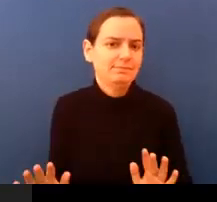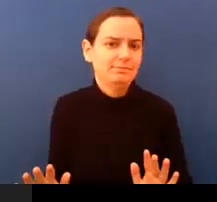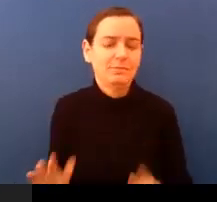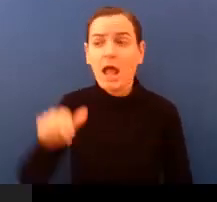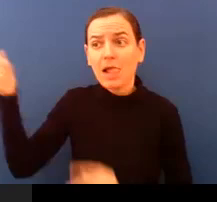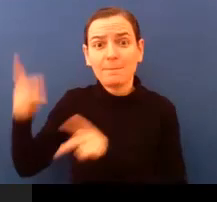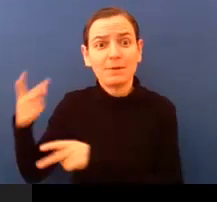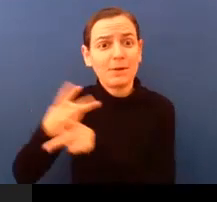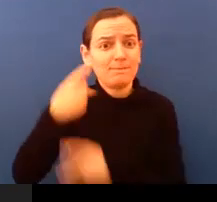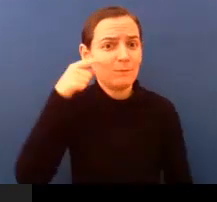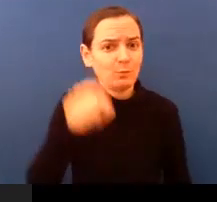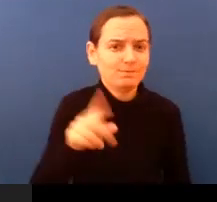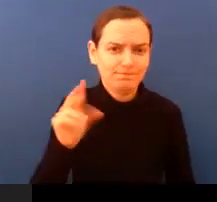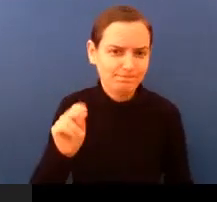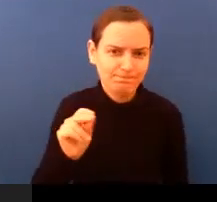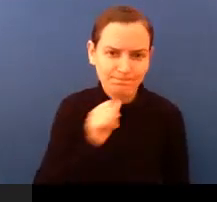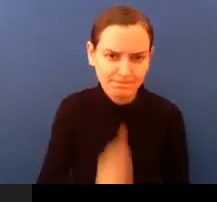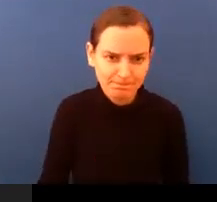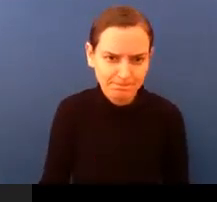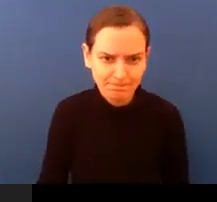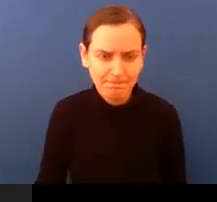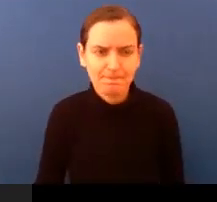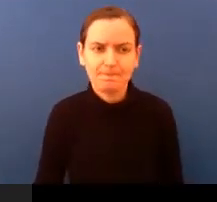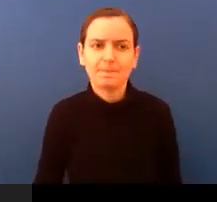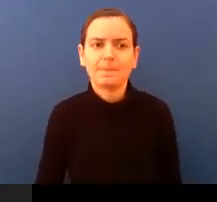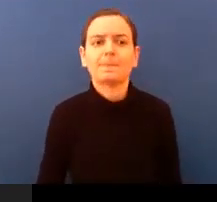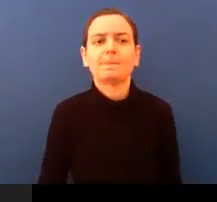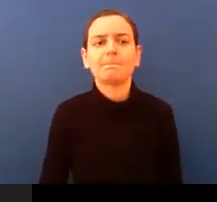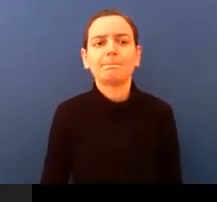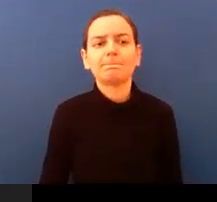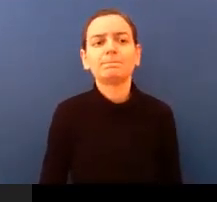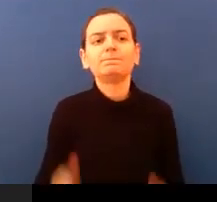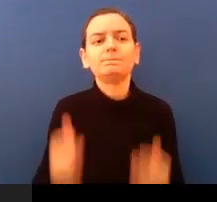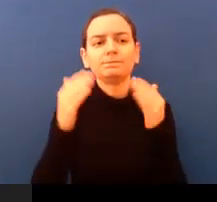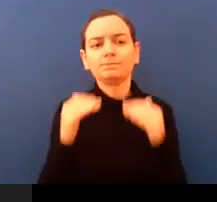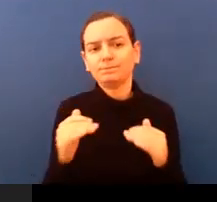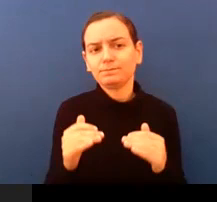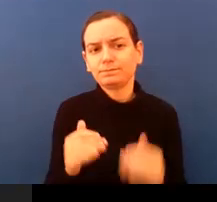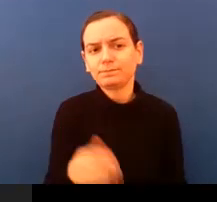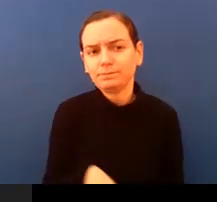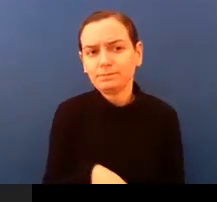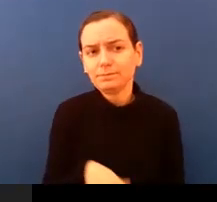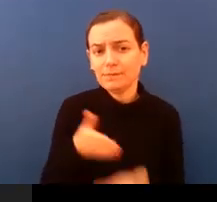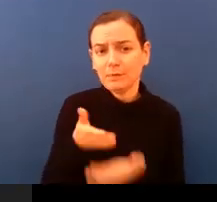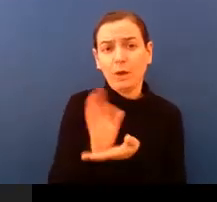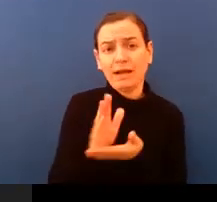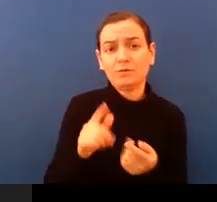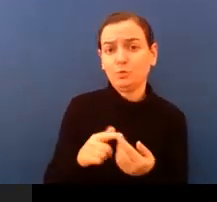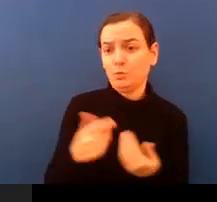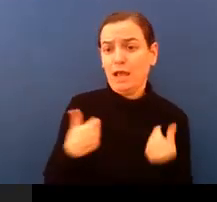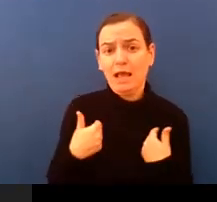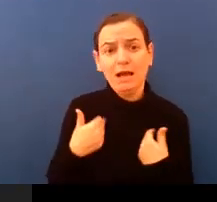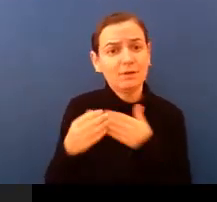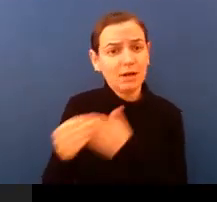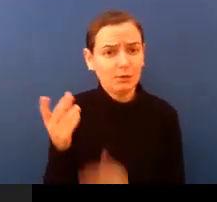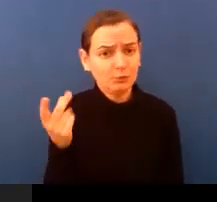few exceptions. A service dog must be harnessed and leashed and under the control of